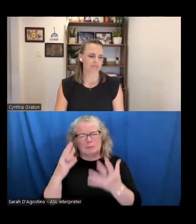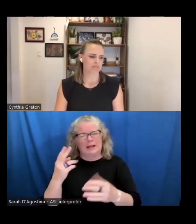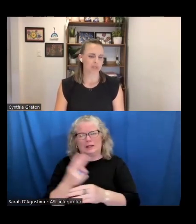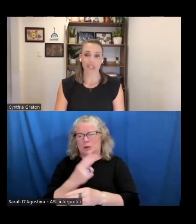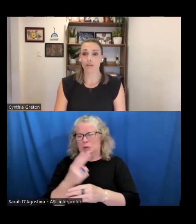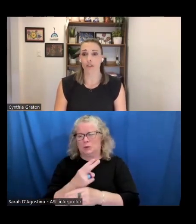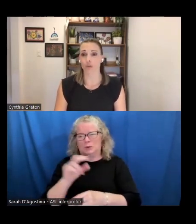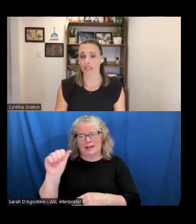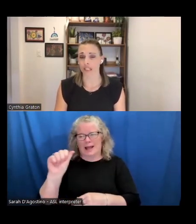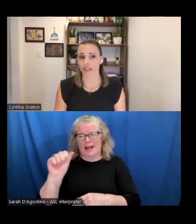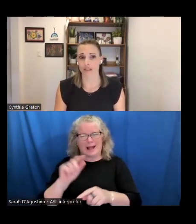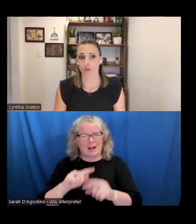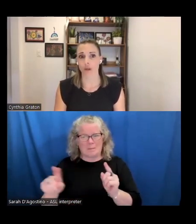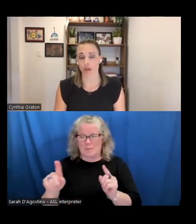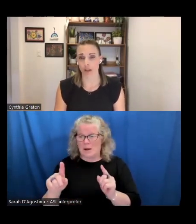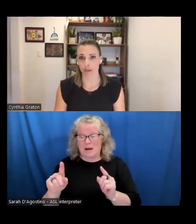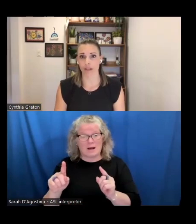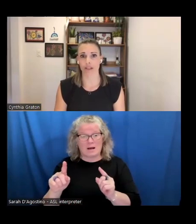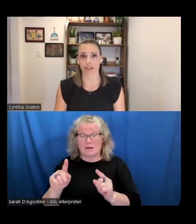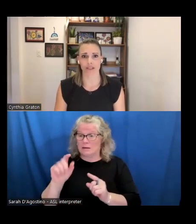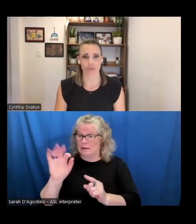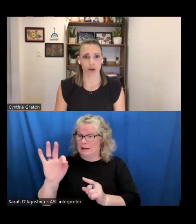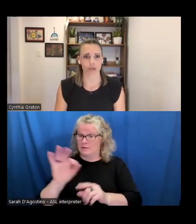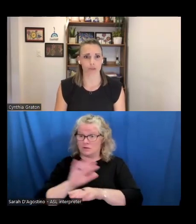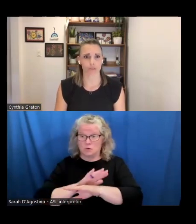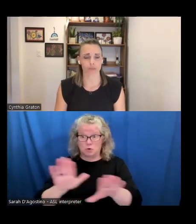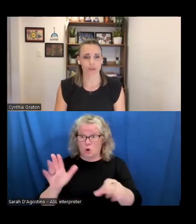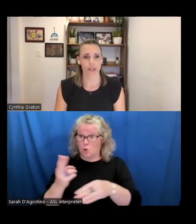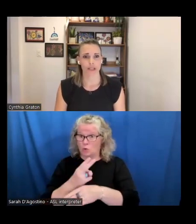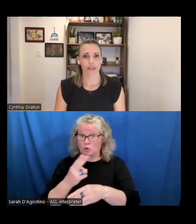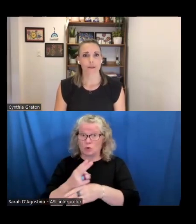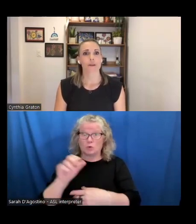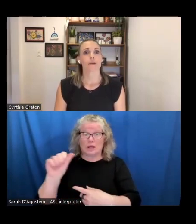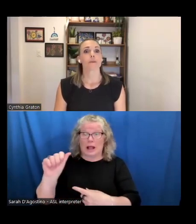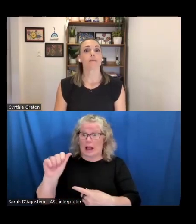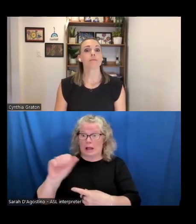almost never use it when you're implementing this model.